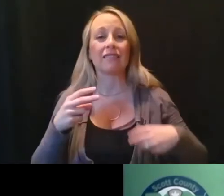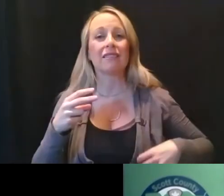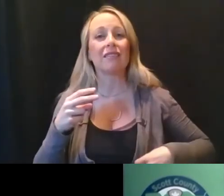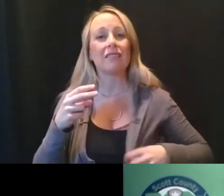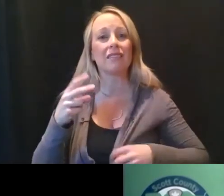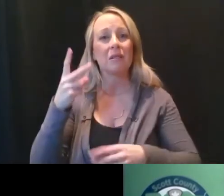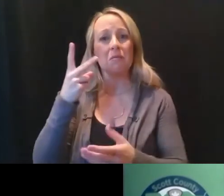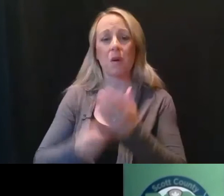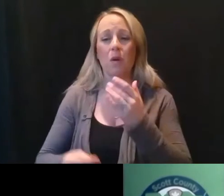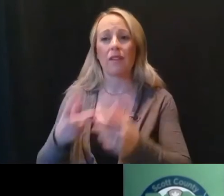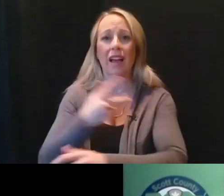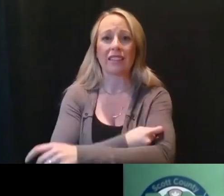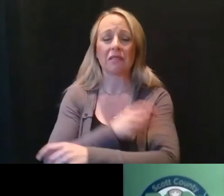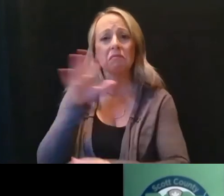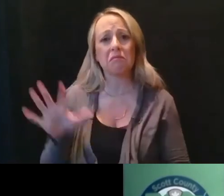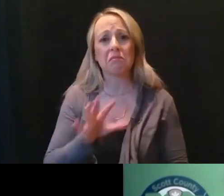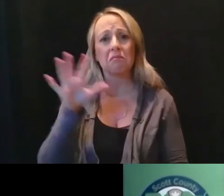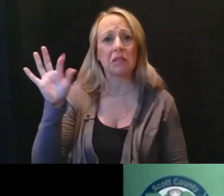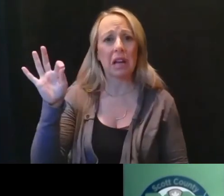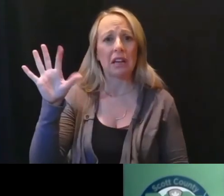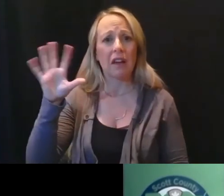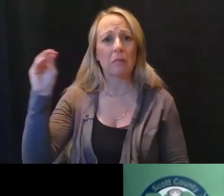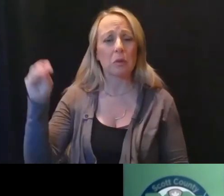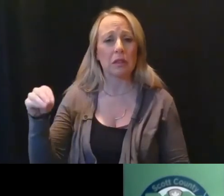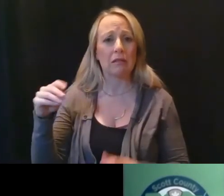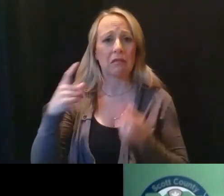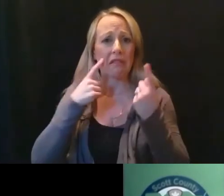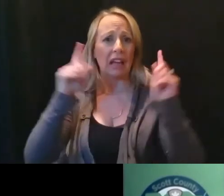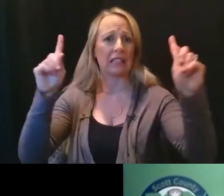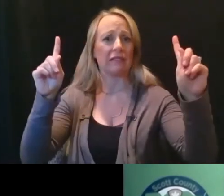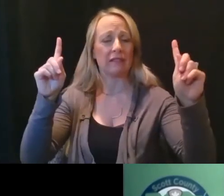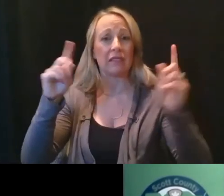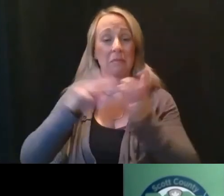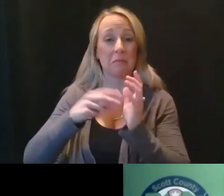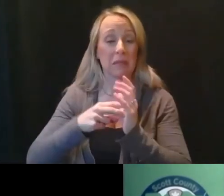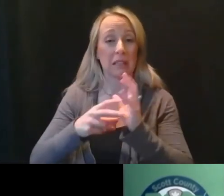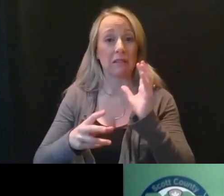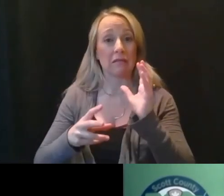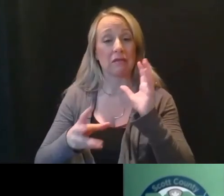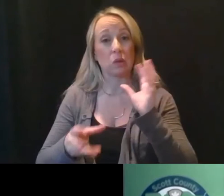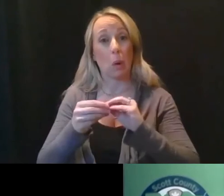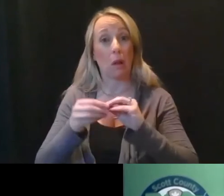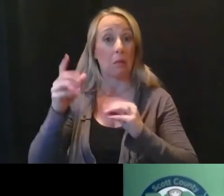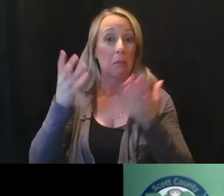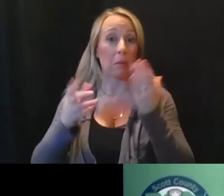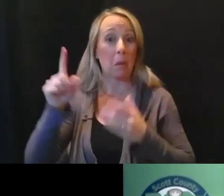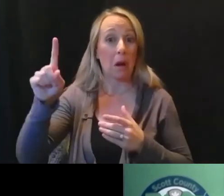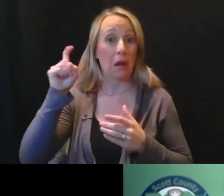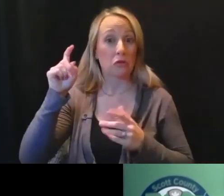vaccines are about 95% effective, which means that of 100 people who take it and are